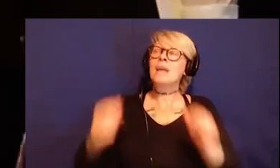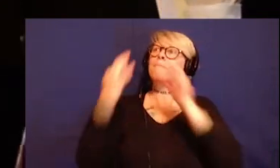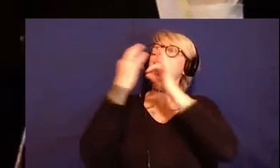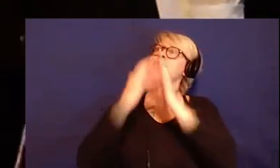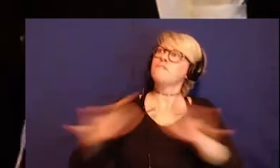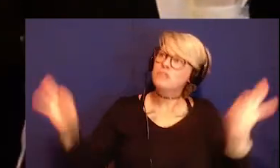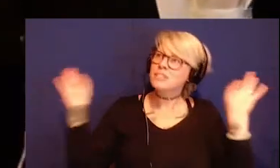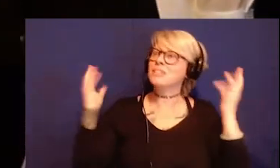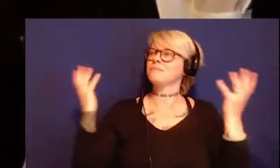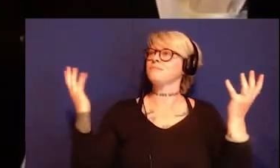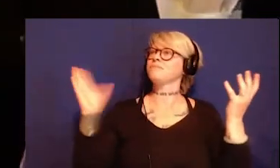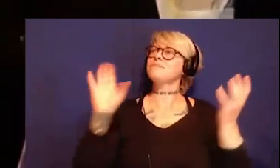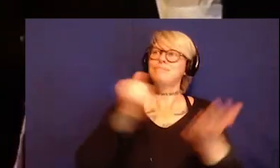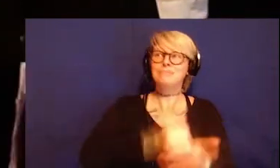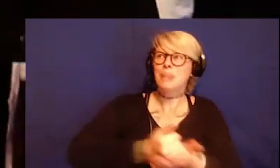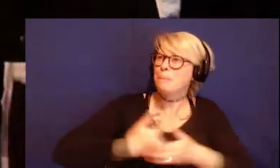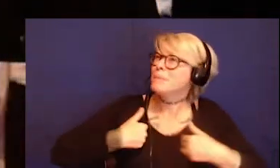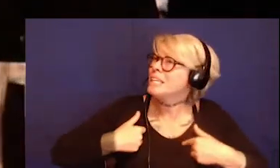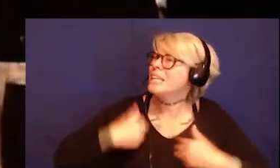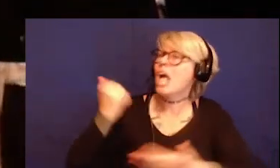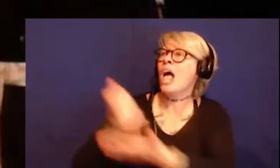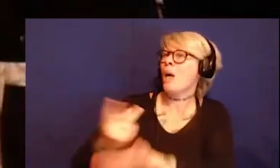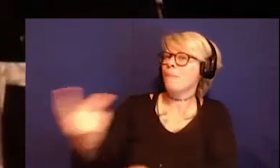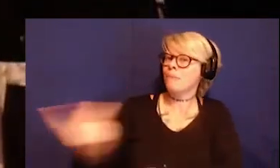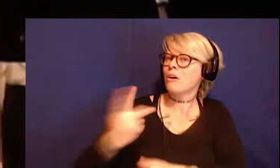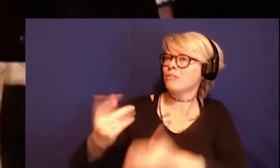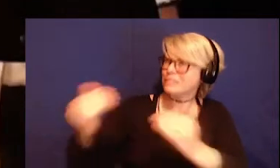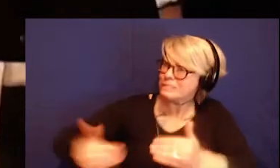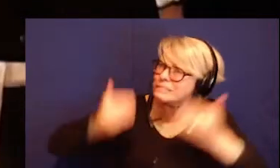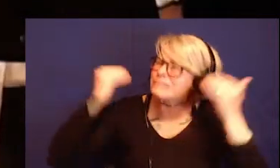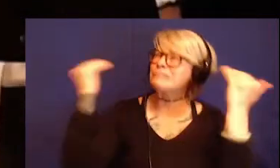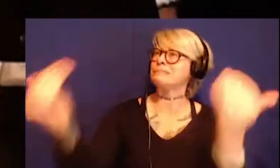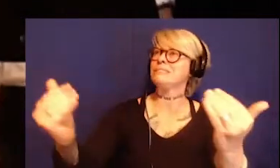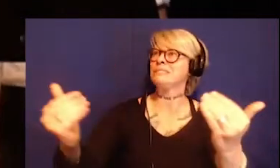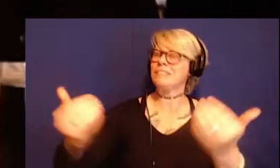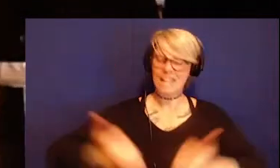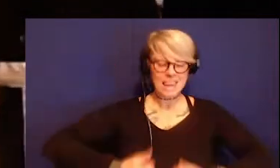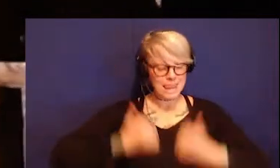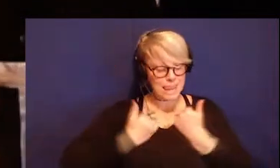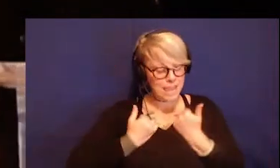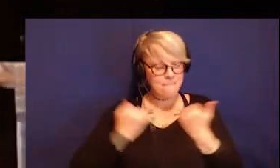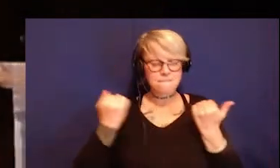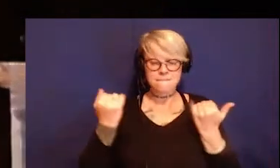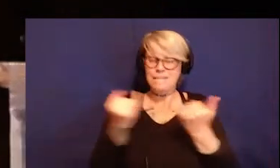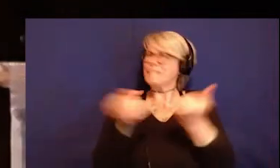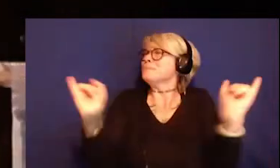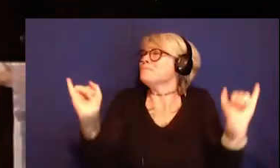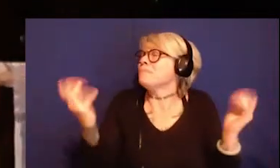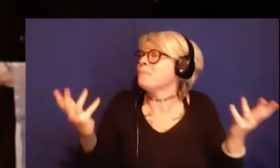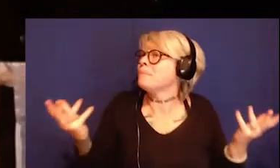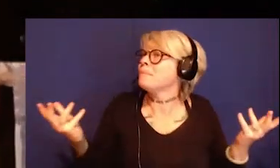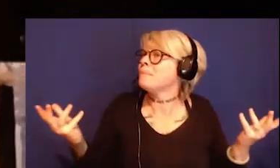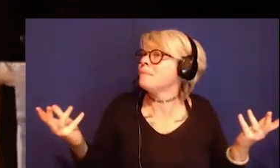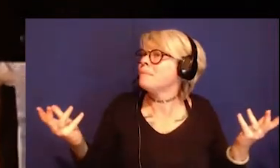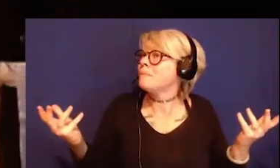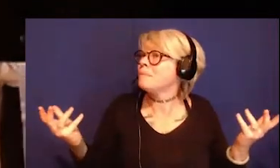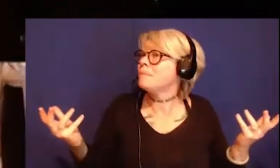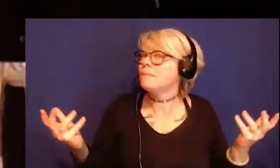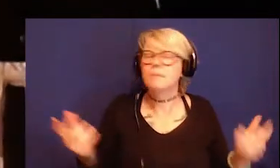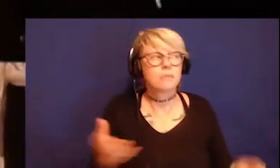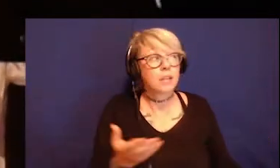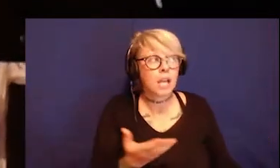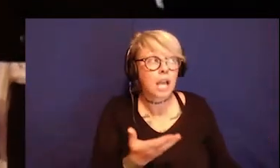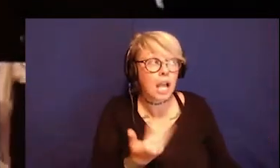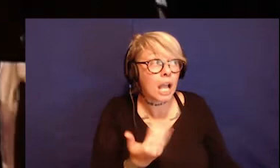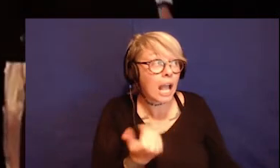will help me, that will help both of us move past this and live our life on our own terms. And that